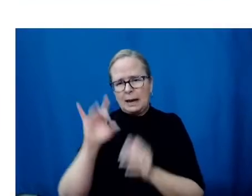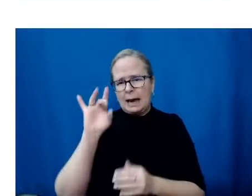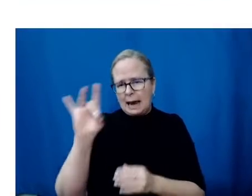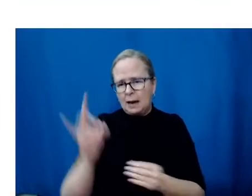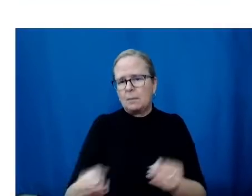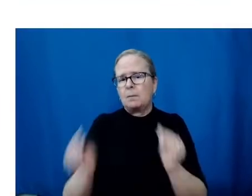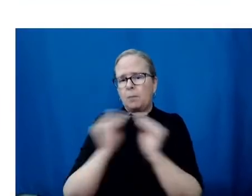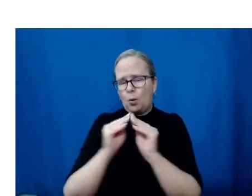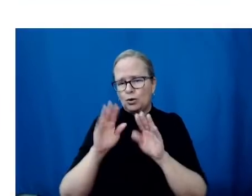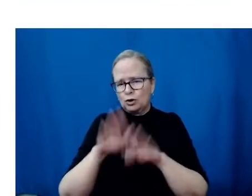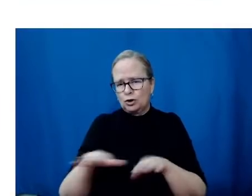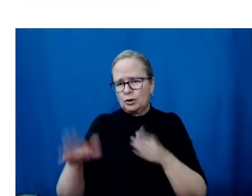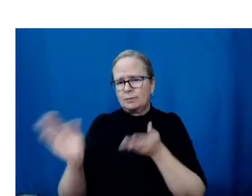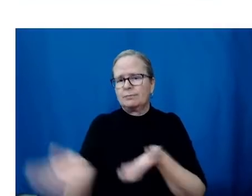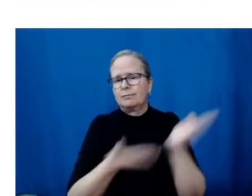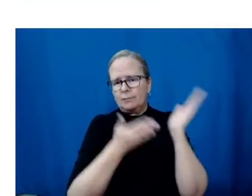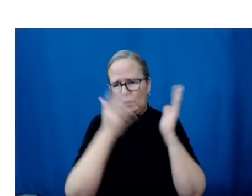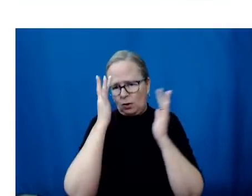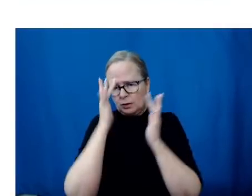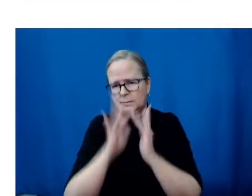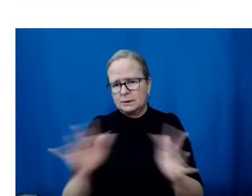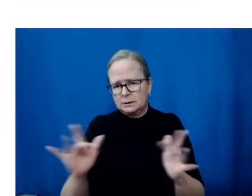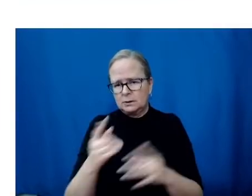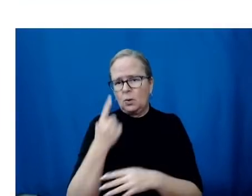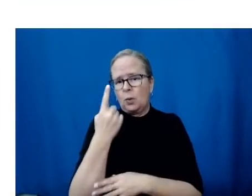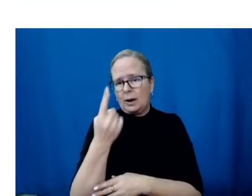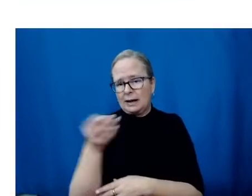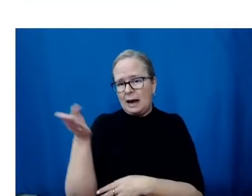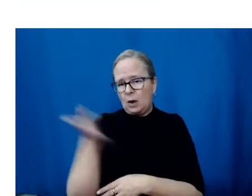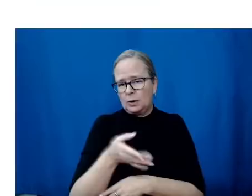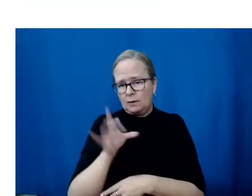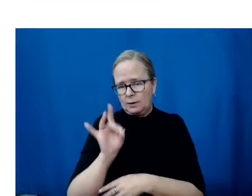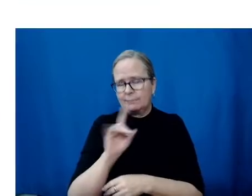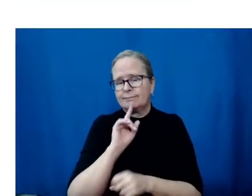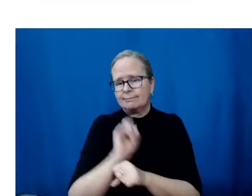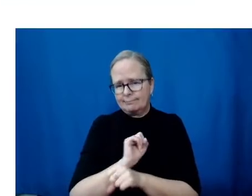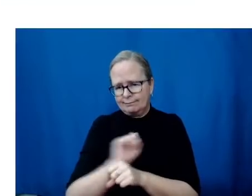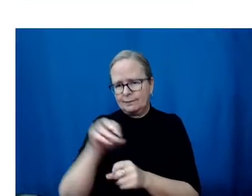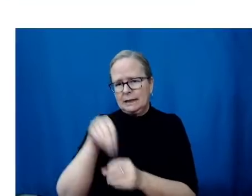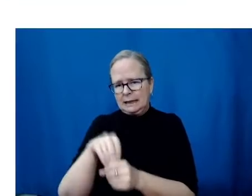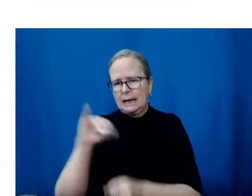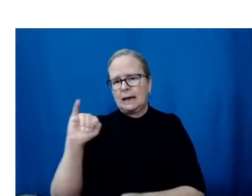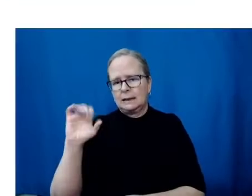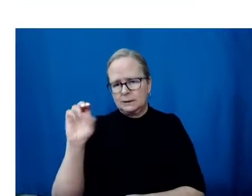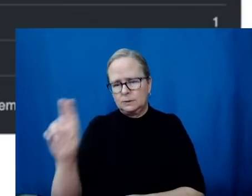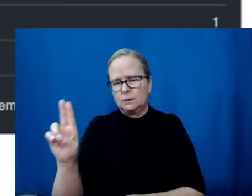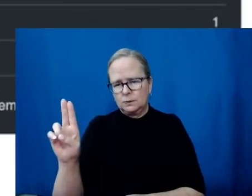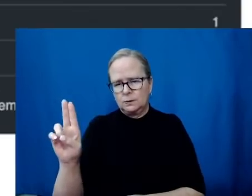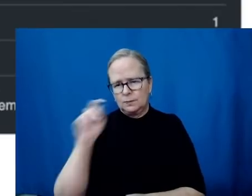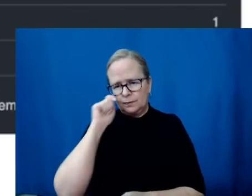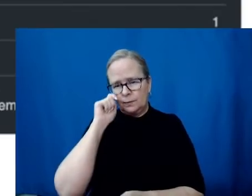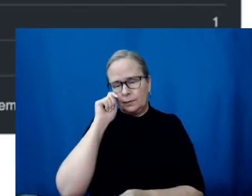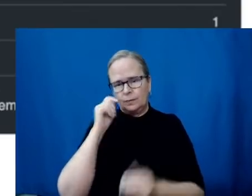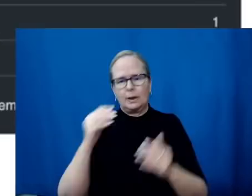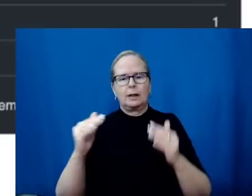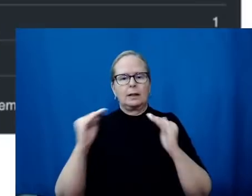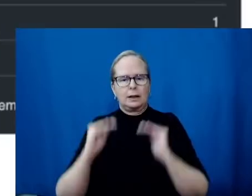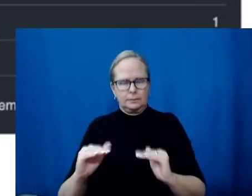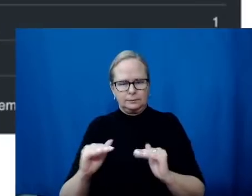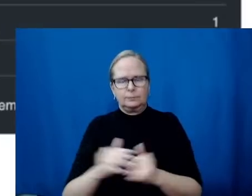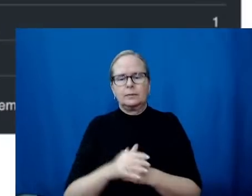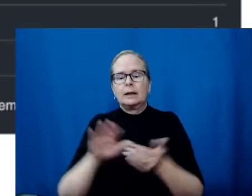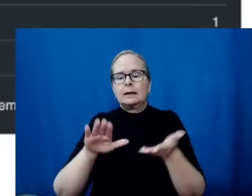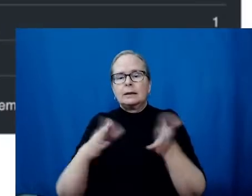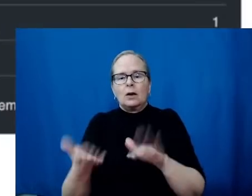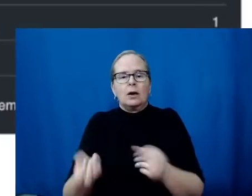8 kids that have entered into the hospital, and one of those into the ICU. Next slide, please. And